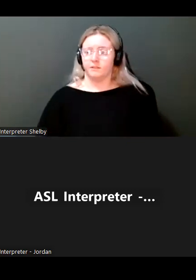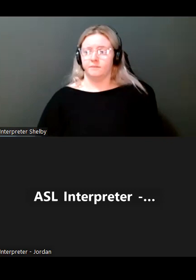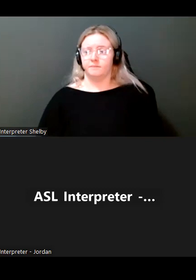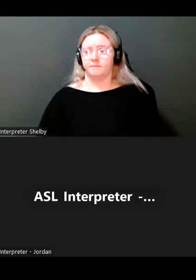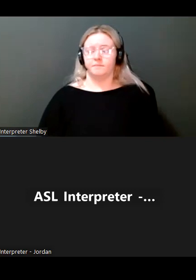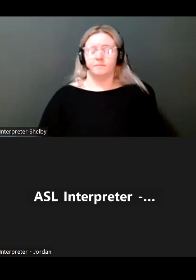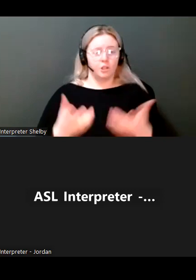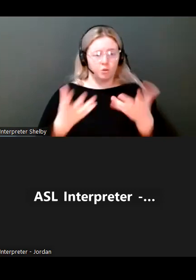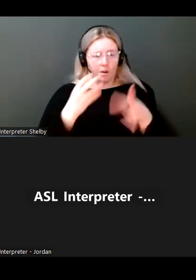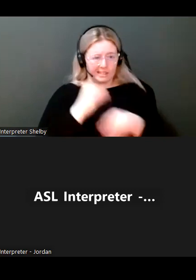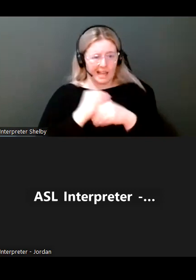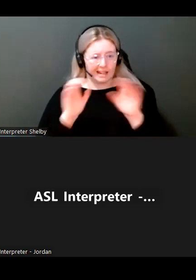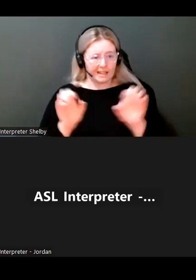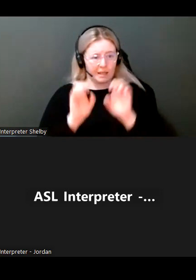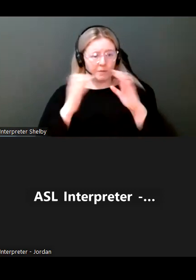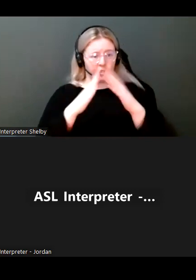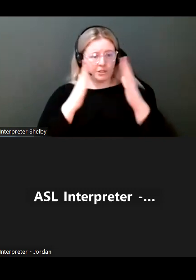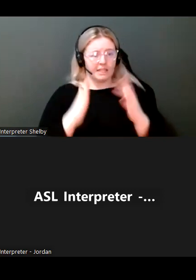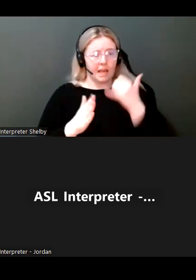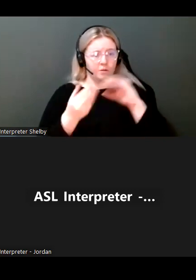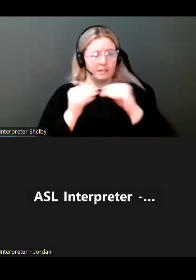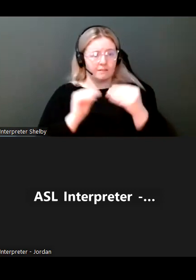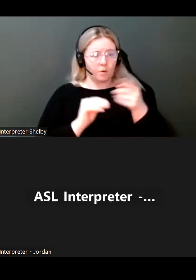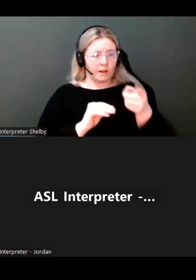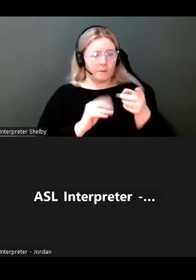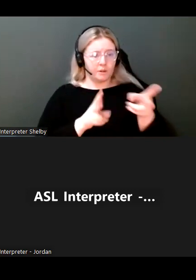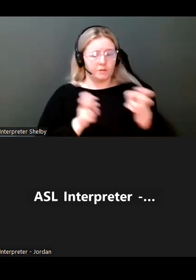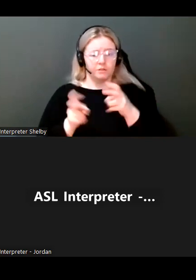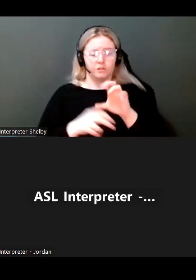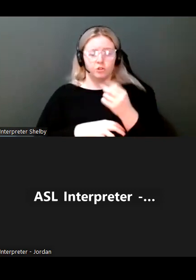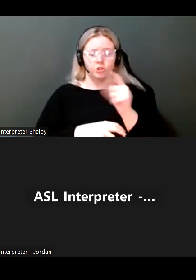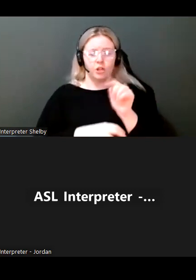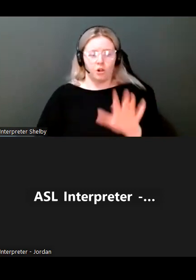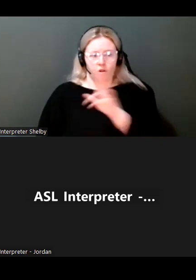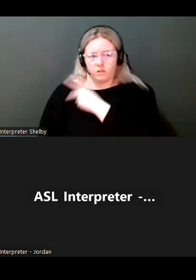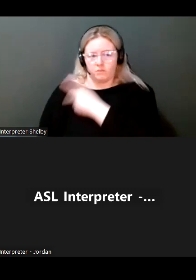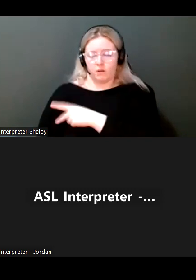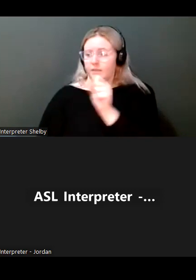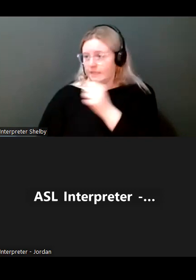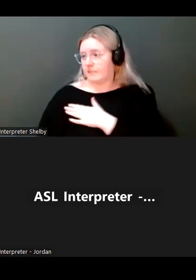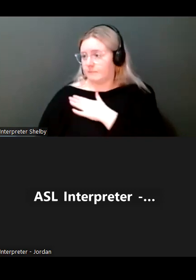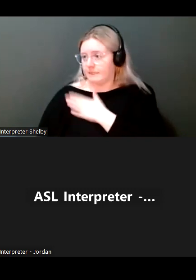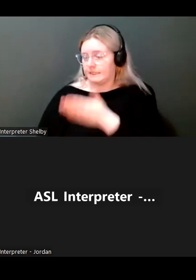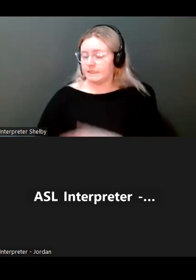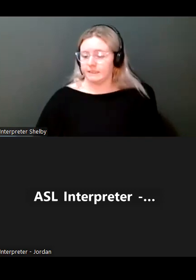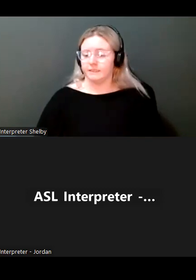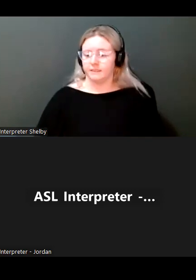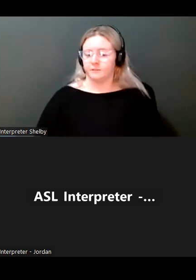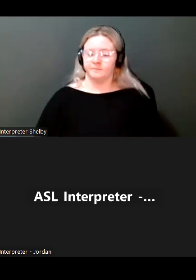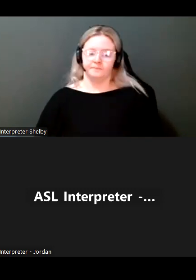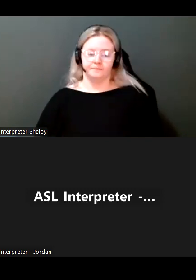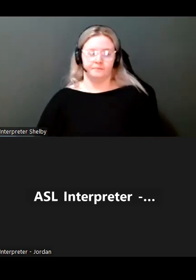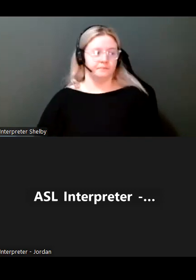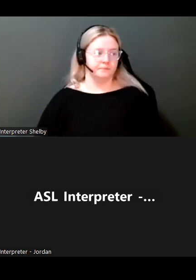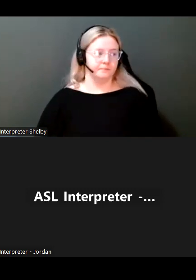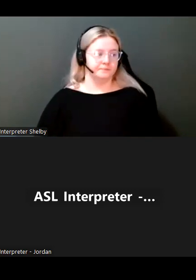the emergency housing line phone number in the chat? It is a provincial line. Yes, please. Okay.